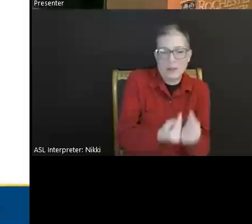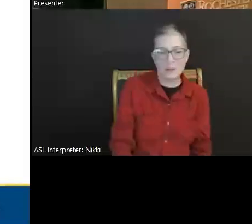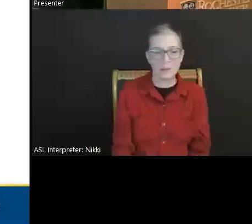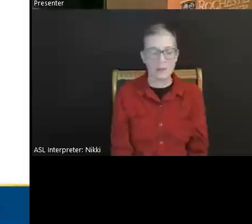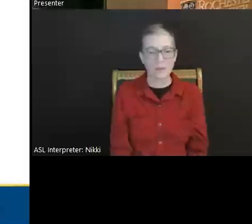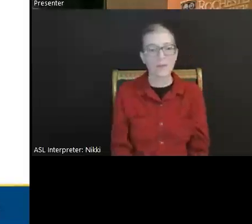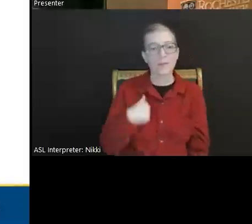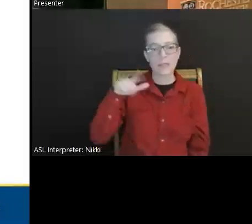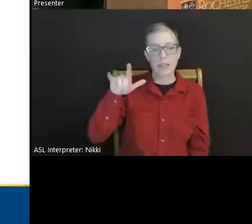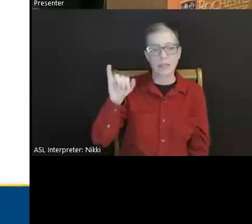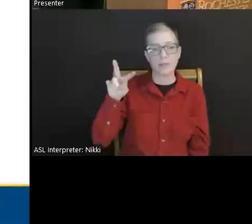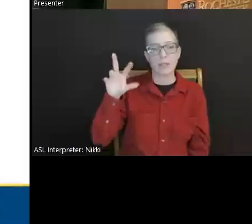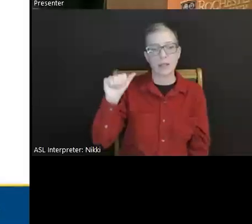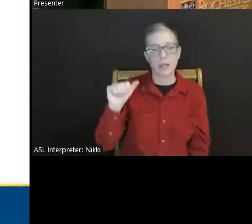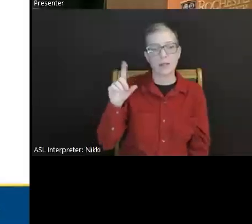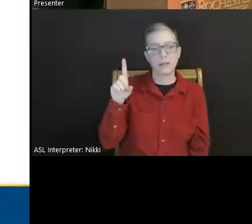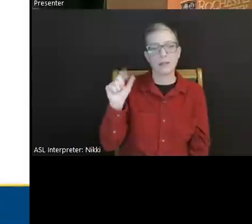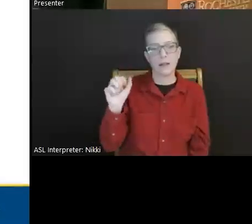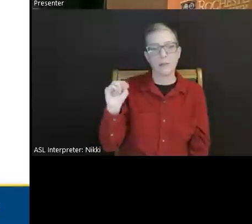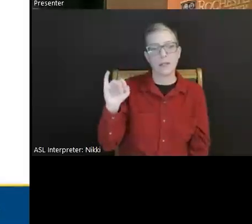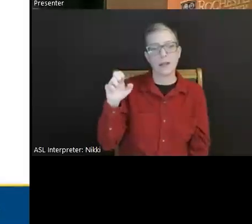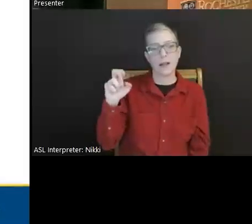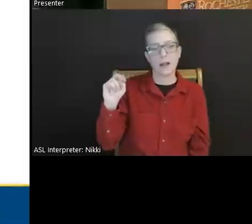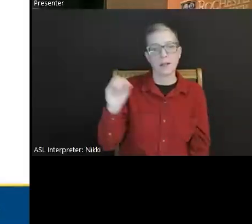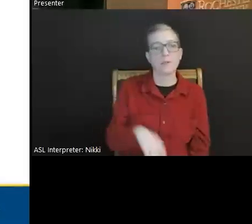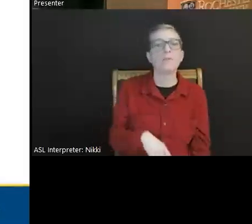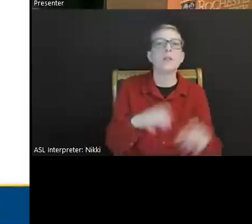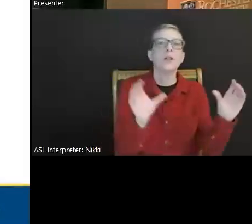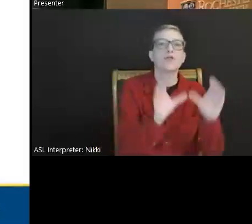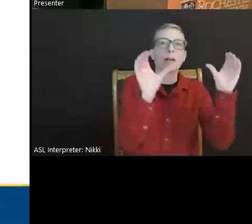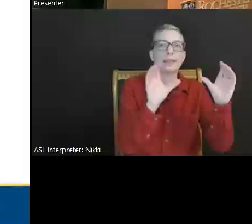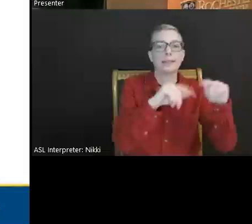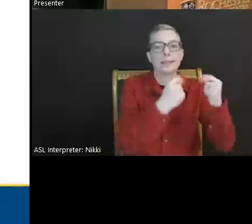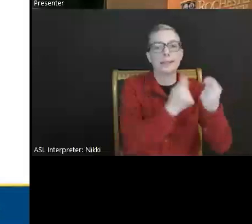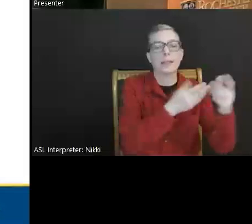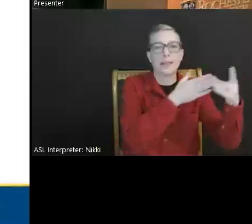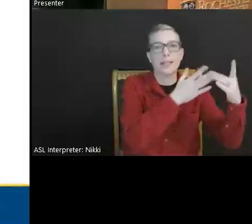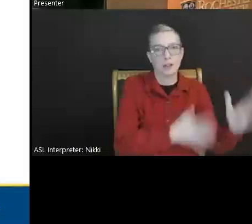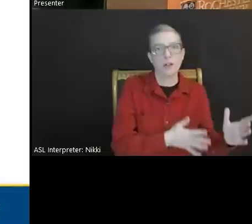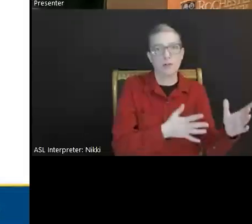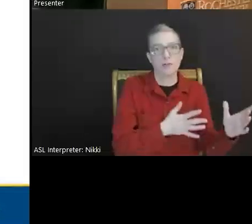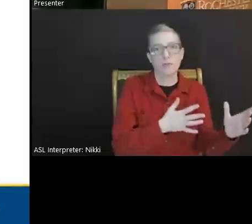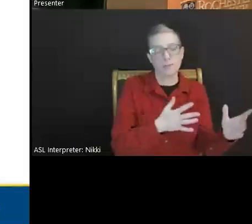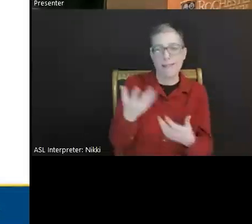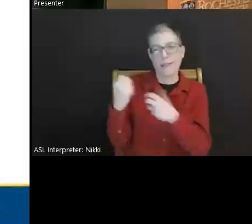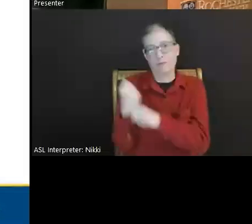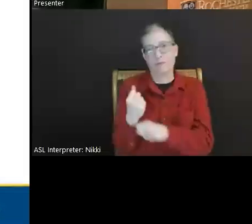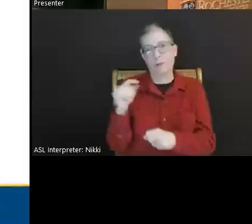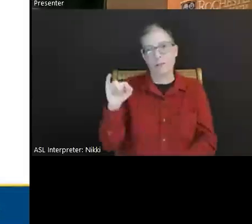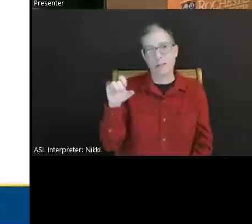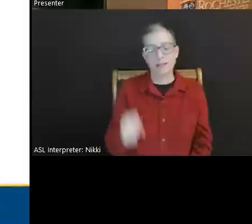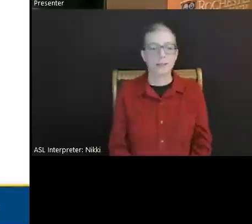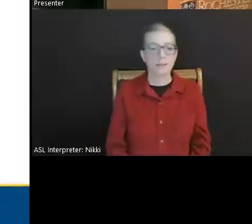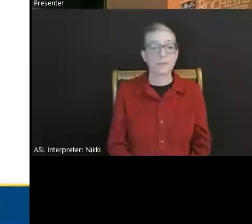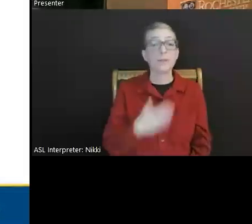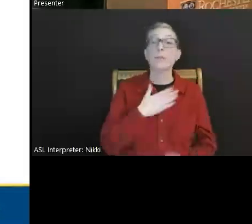I'm Livia Damiano. I'm the crisis team leader and community ties team leader at Strong Ties. In short, my role as the